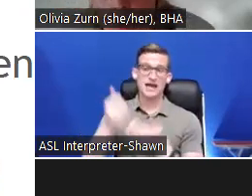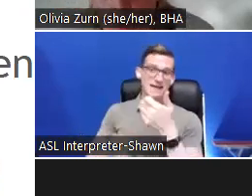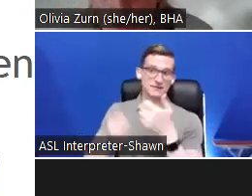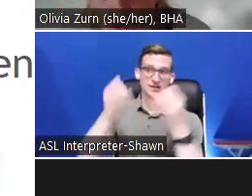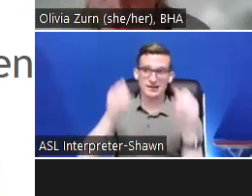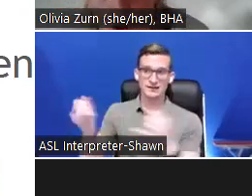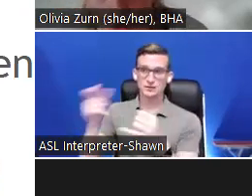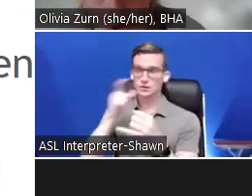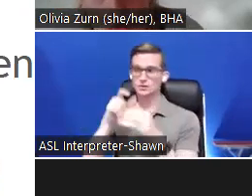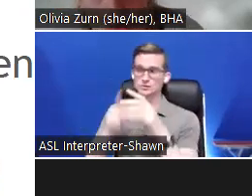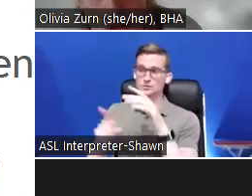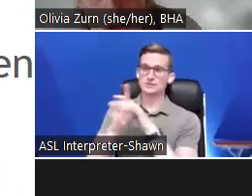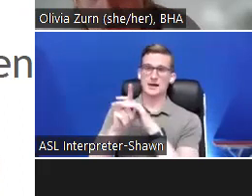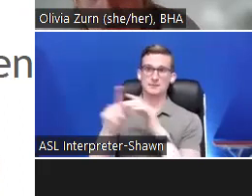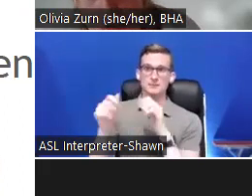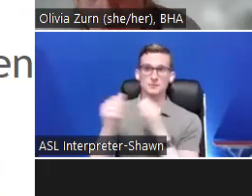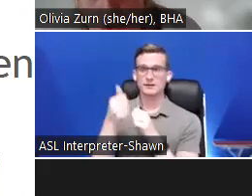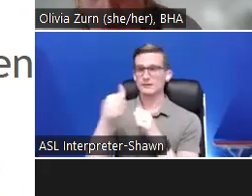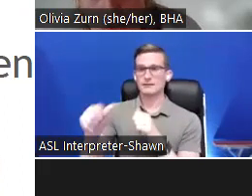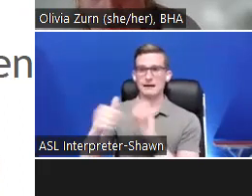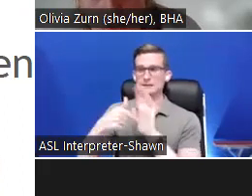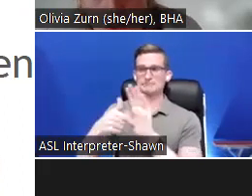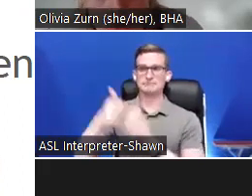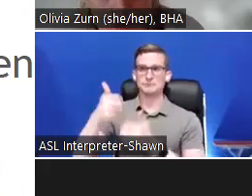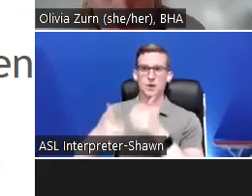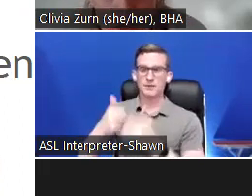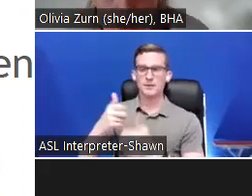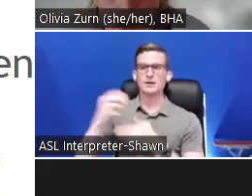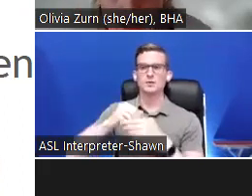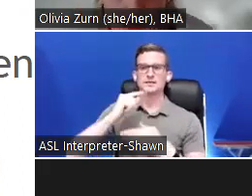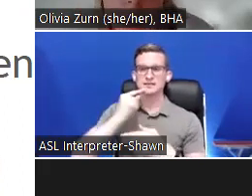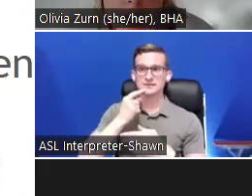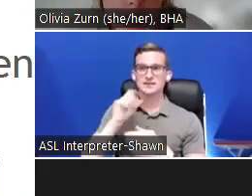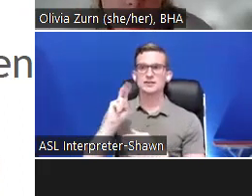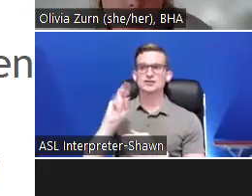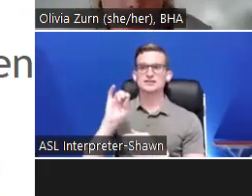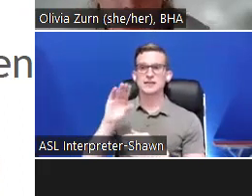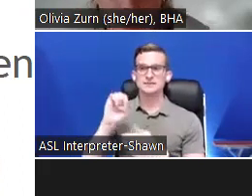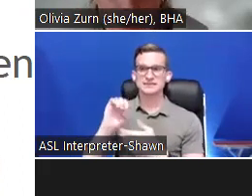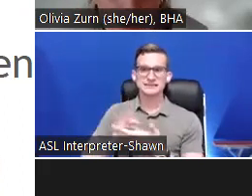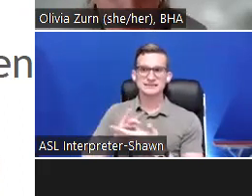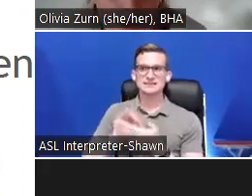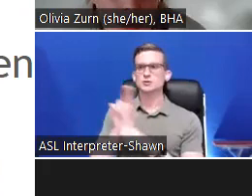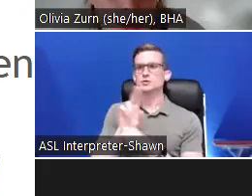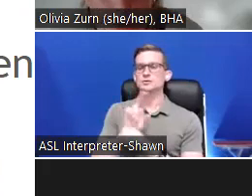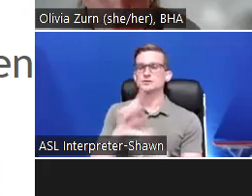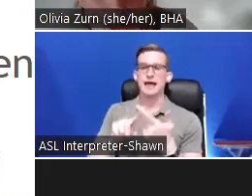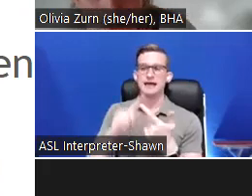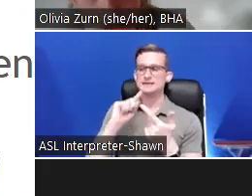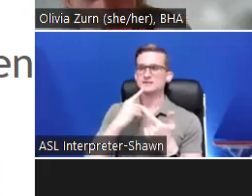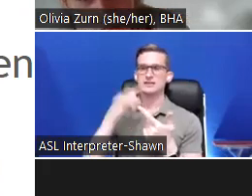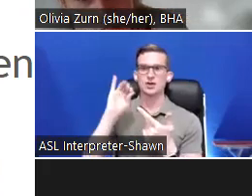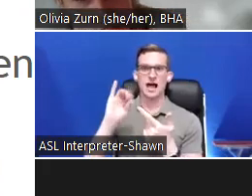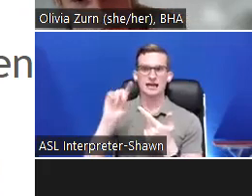any presenting problem, including acute and chronic substance use and or IDD, coordinate multiple simultaneous requests